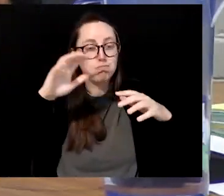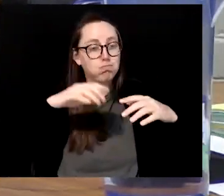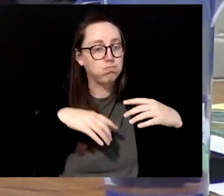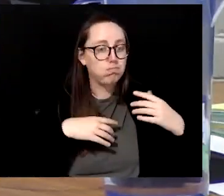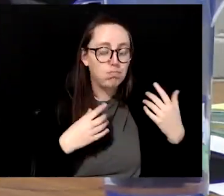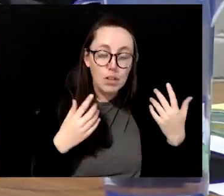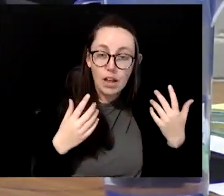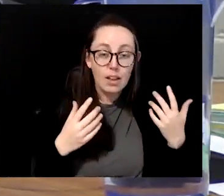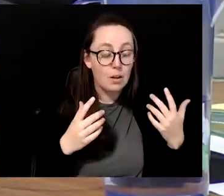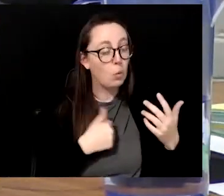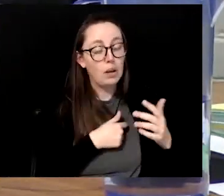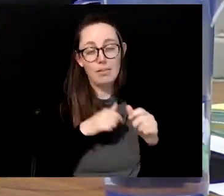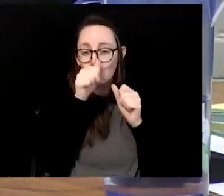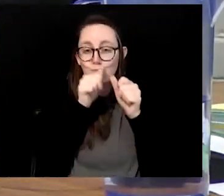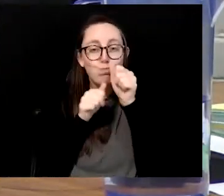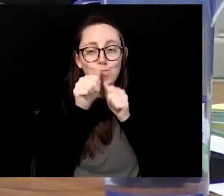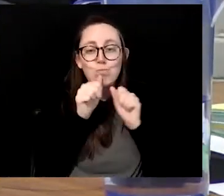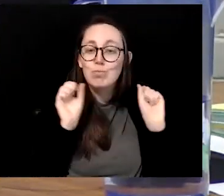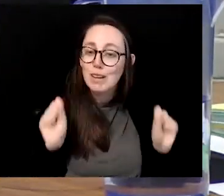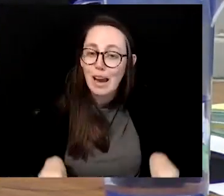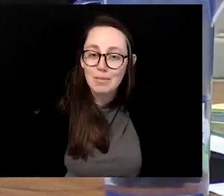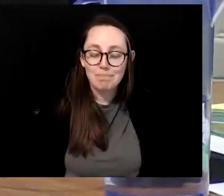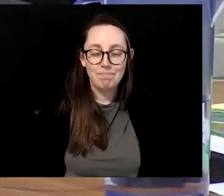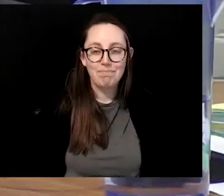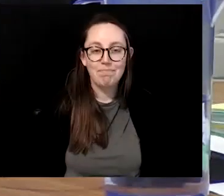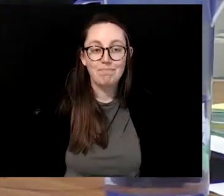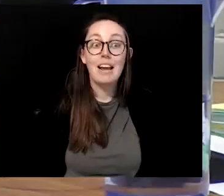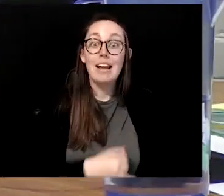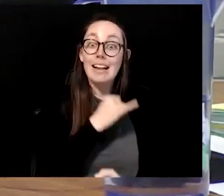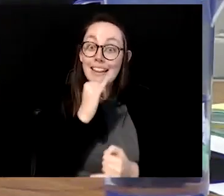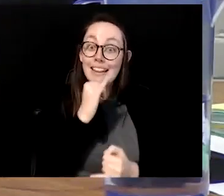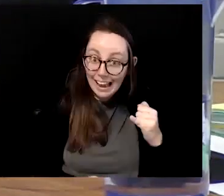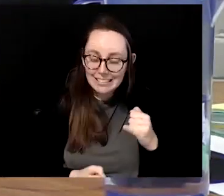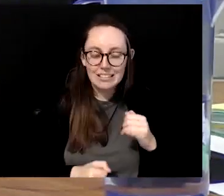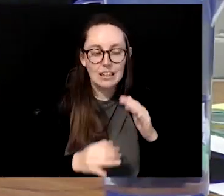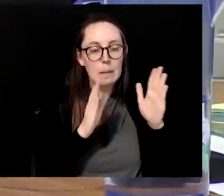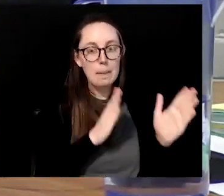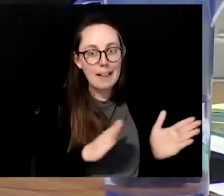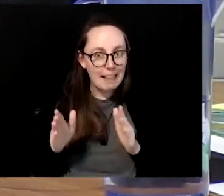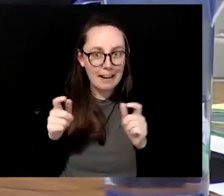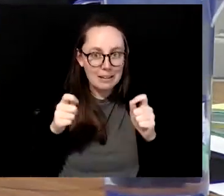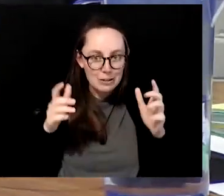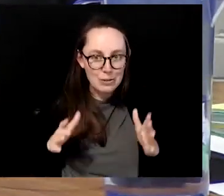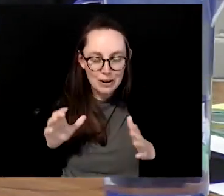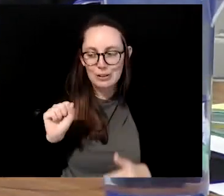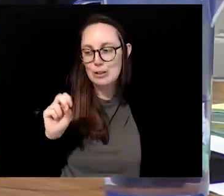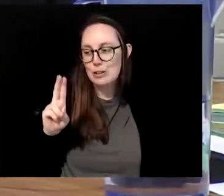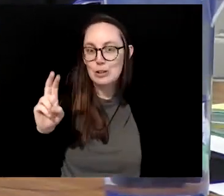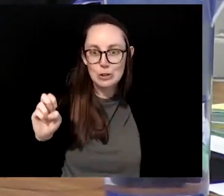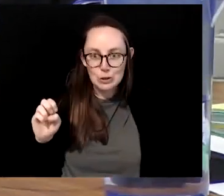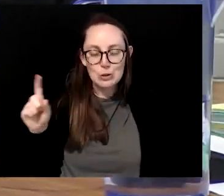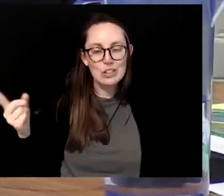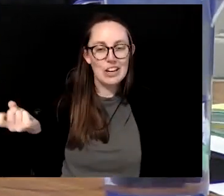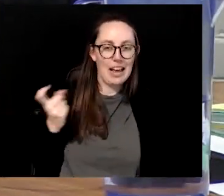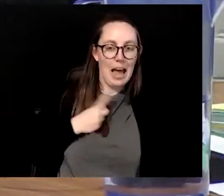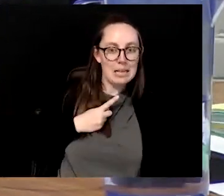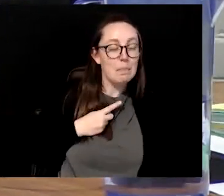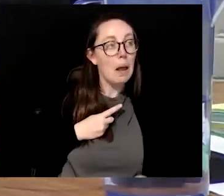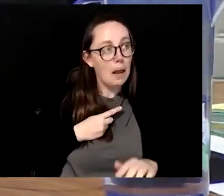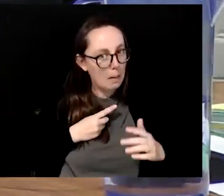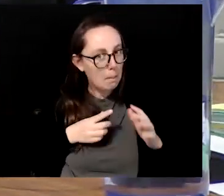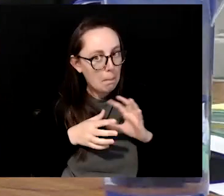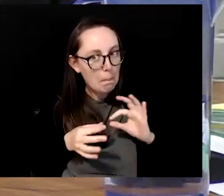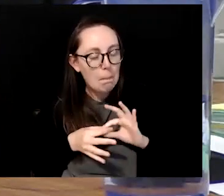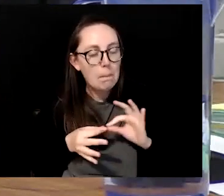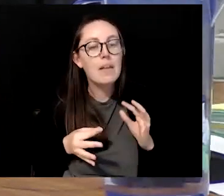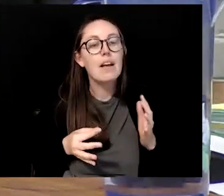Sue Fillion asked me to mention that Brattleboro was submitted to the strongest Town contest and we made it